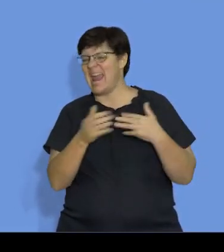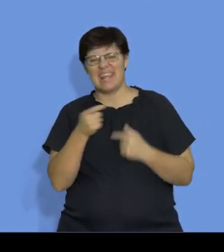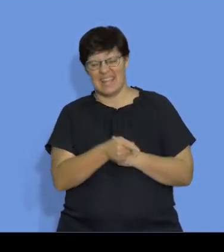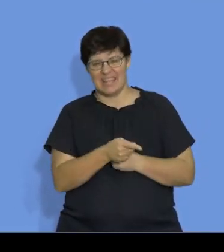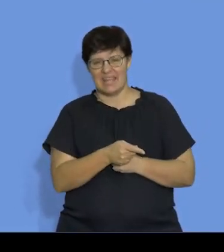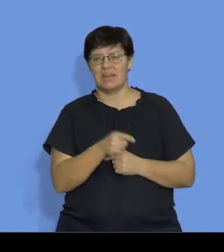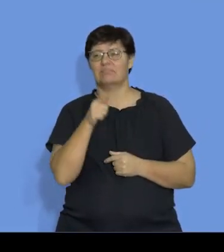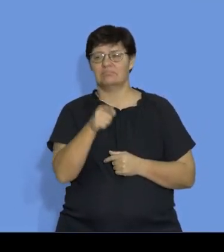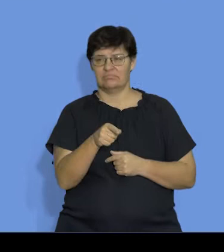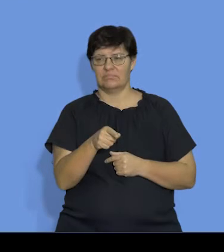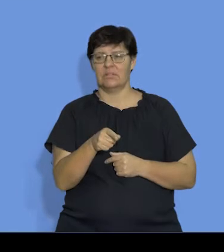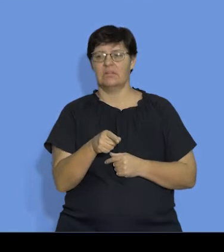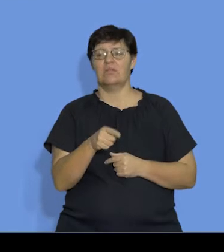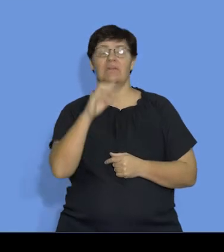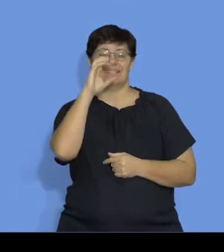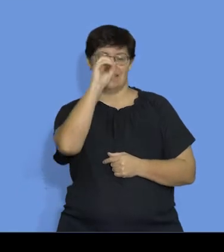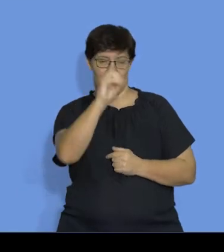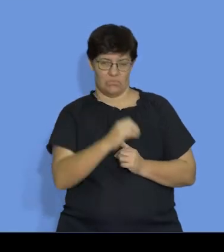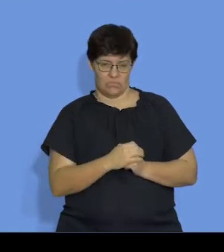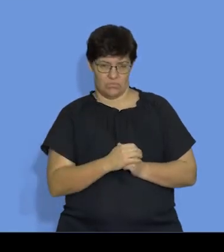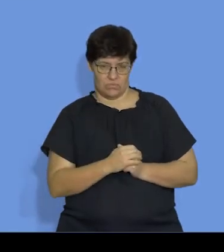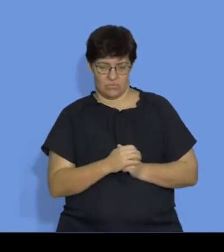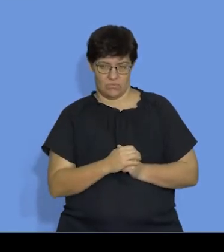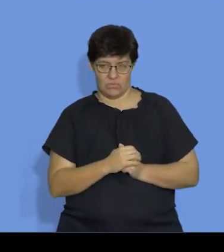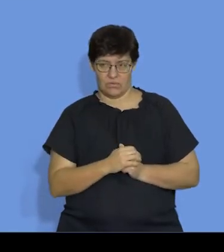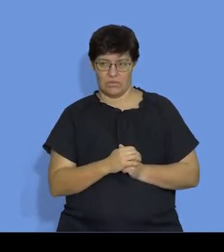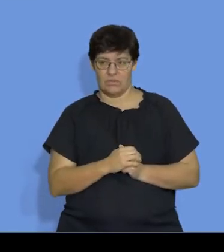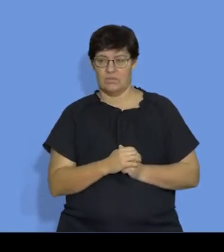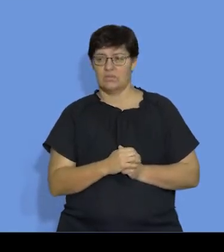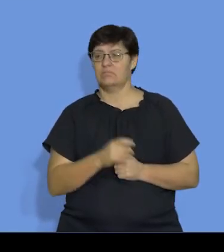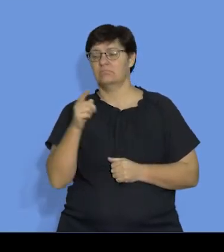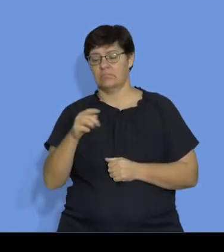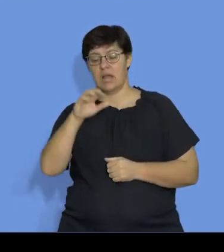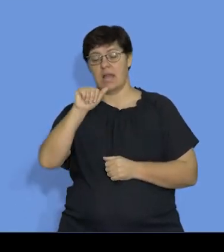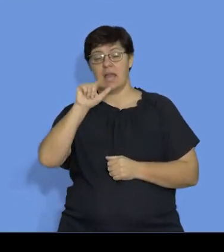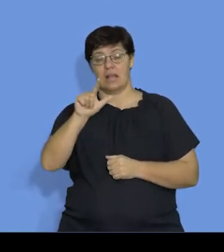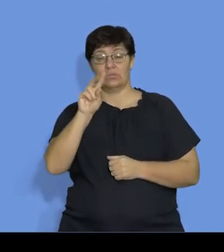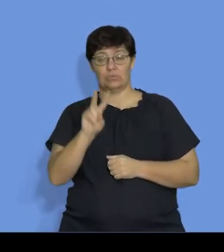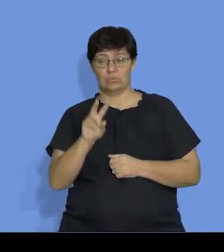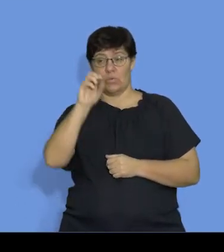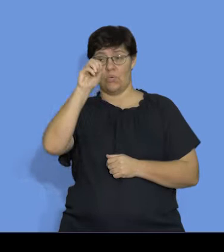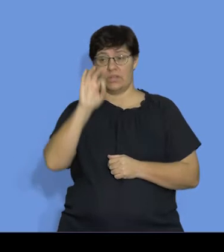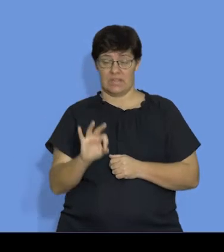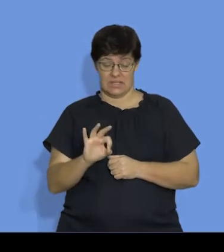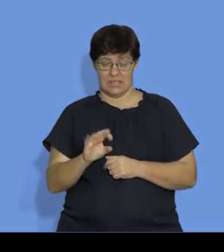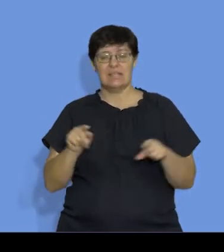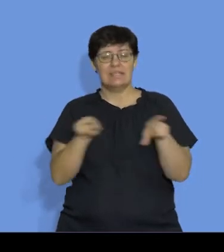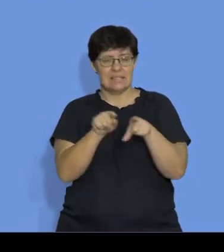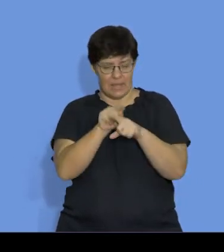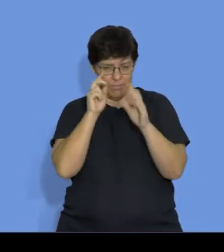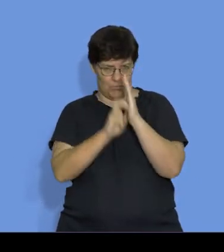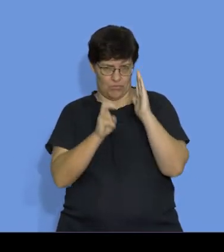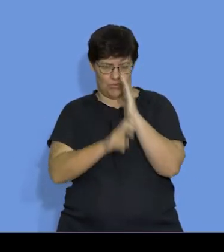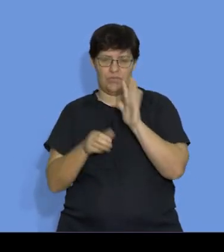an element, it has an oxidation number of 0, right? Let's look at aluminium oxide. We apply the same rule in